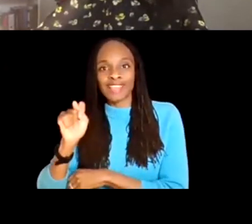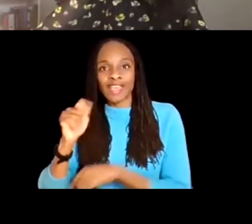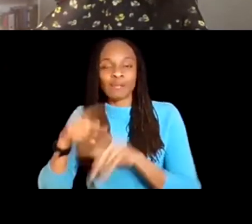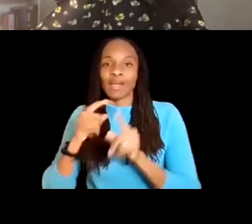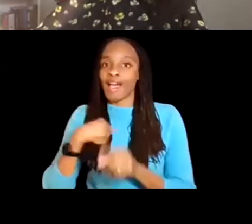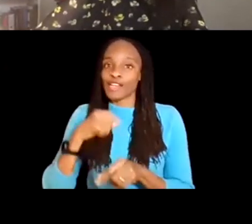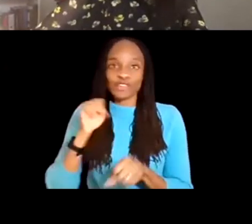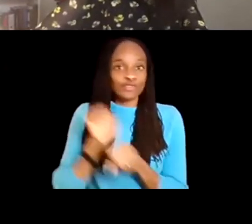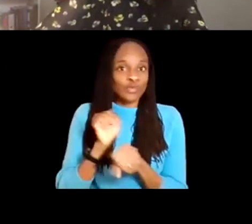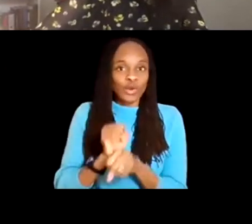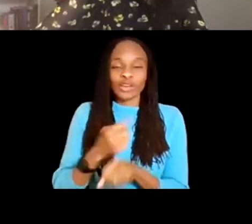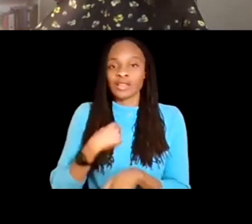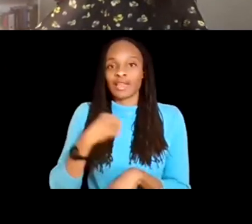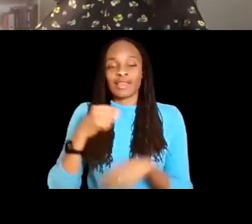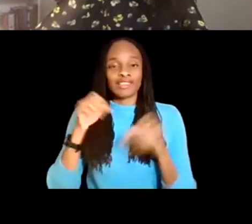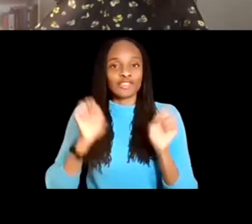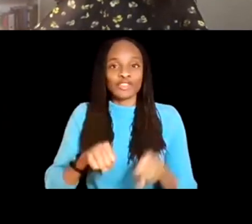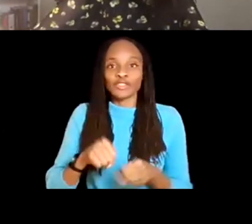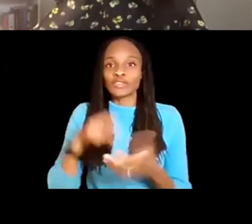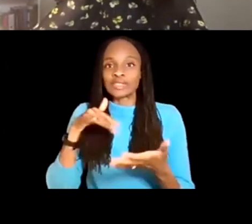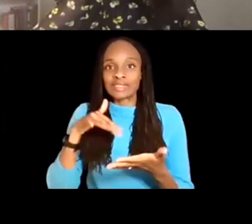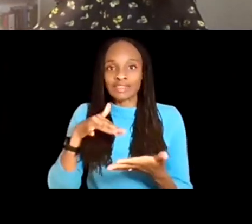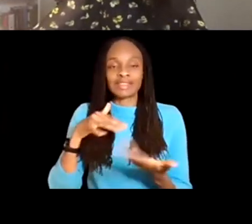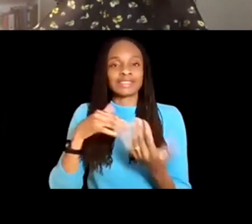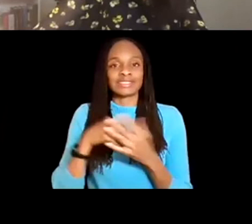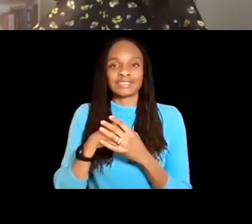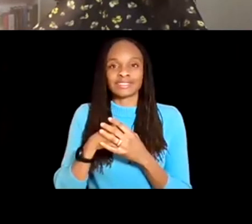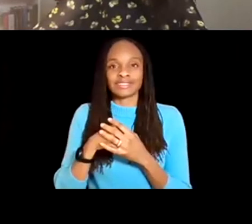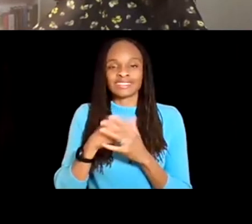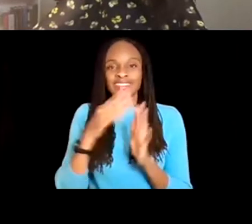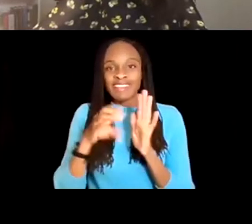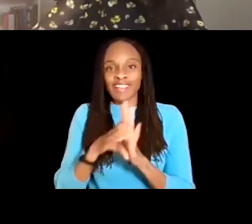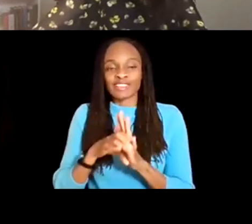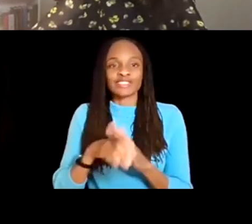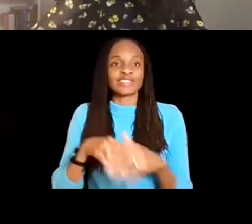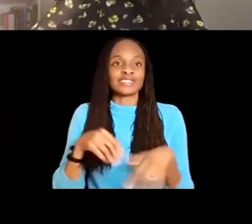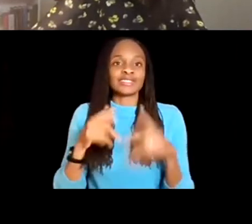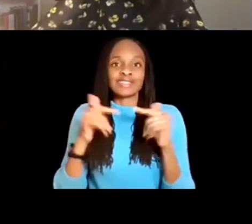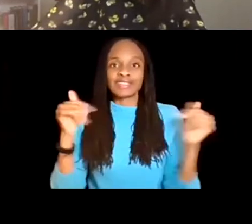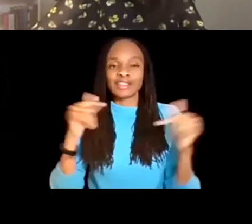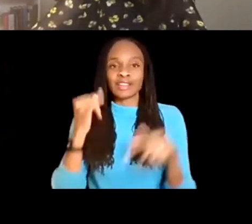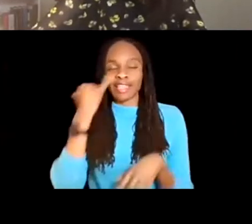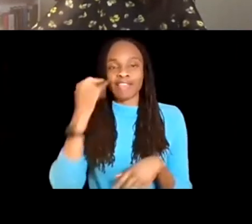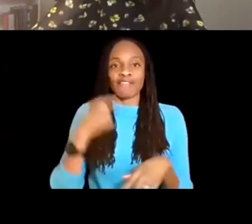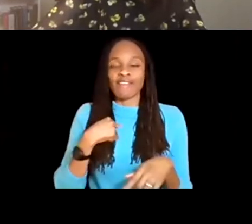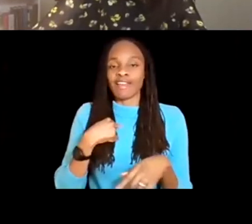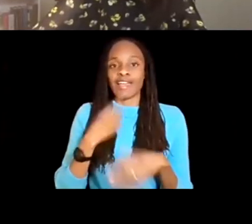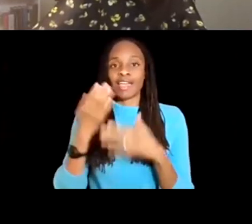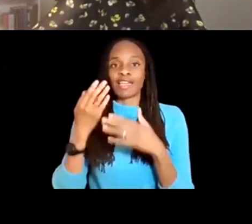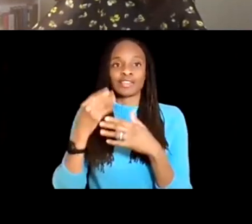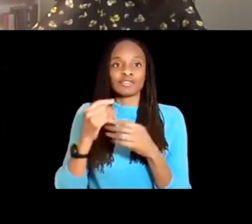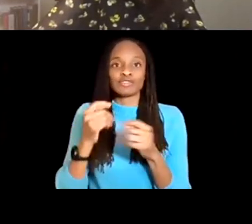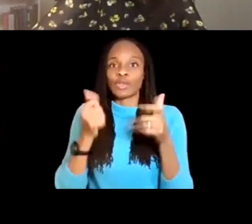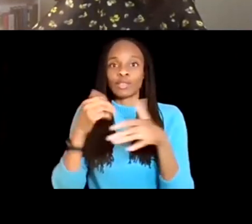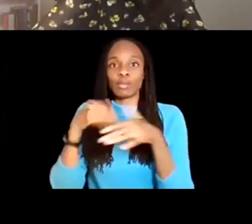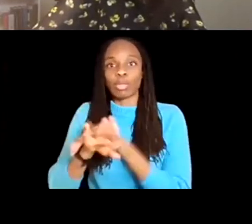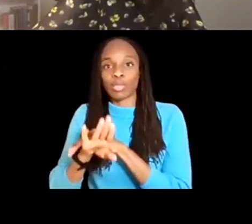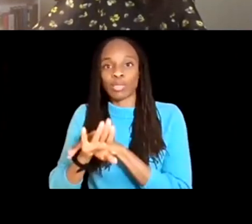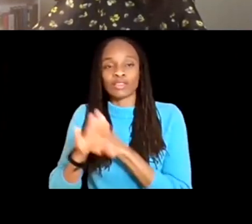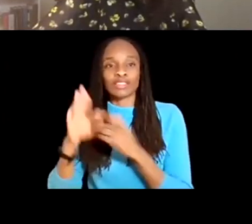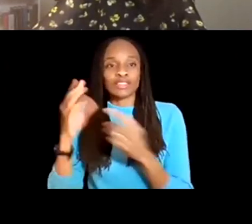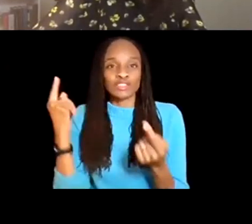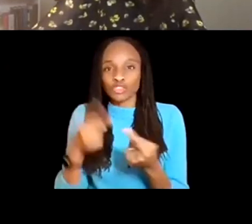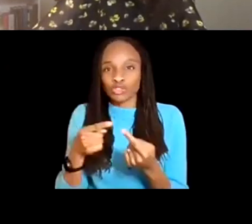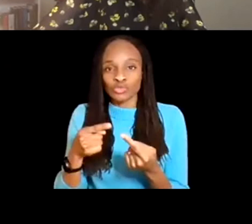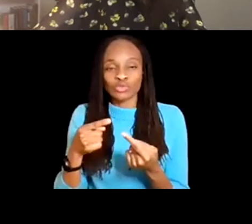and but the characters and whatnot, where if I went and jumped on in production, then I would have never had an opportunity to learn